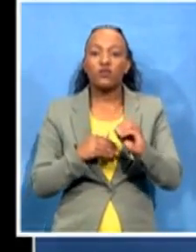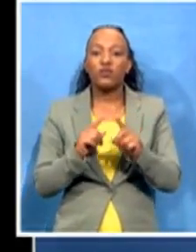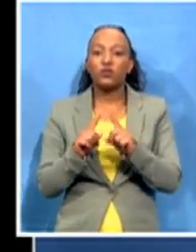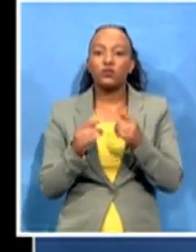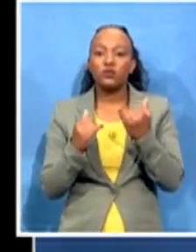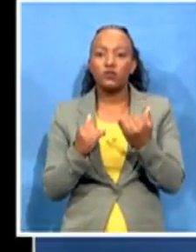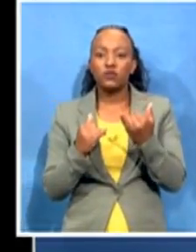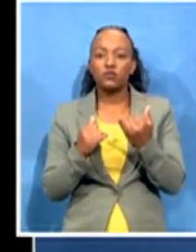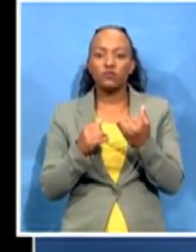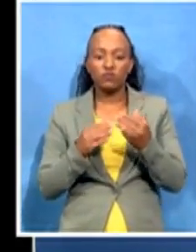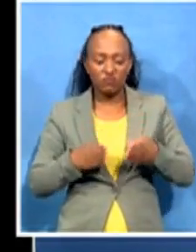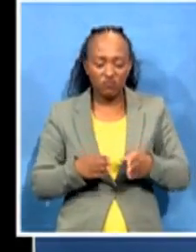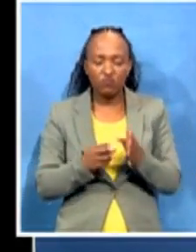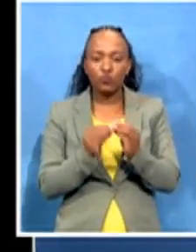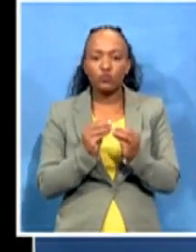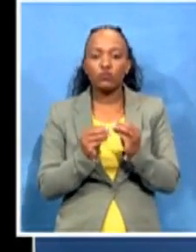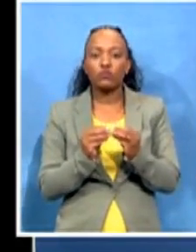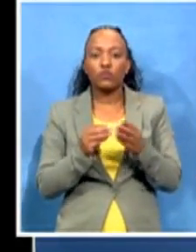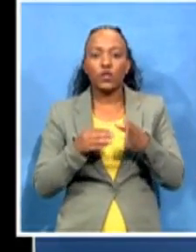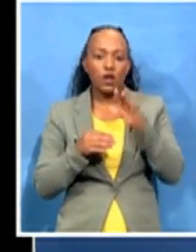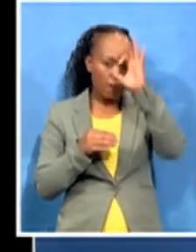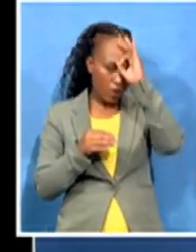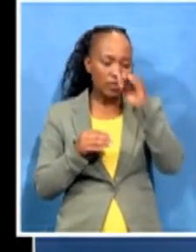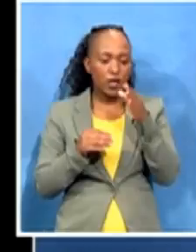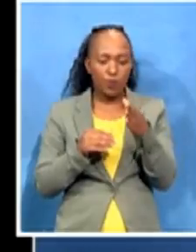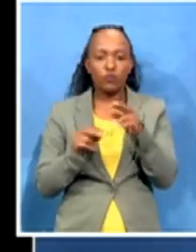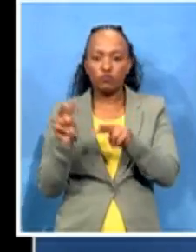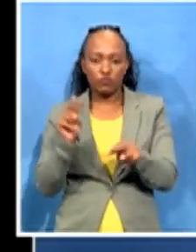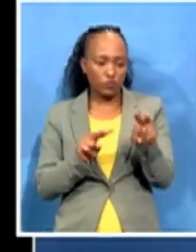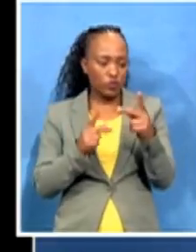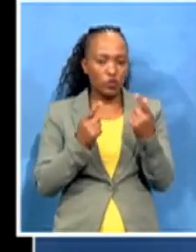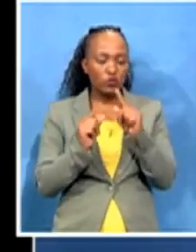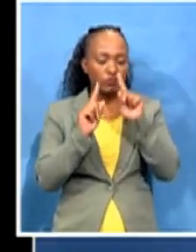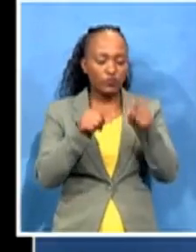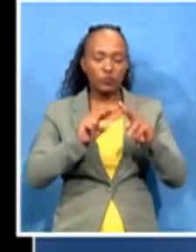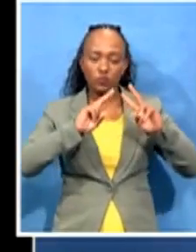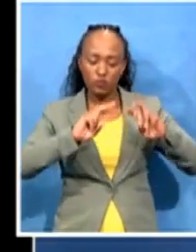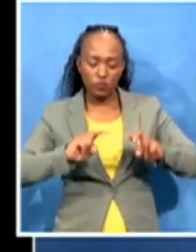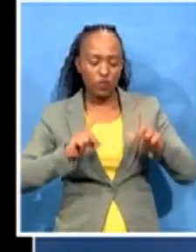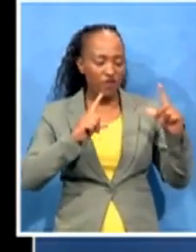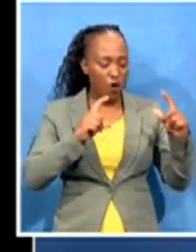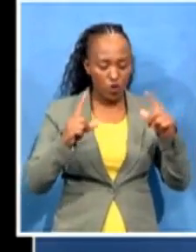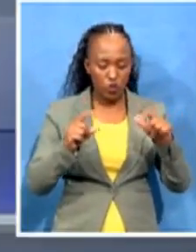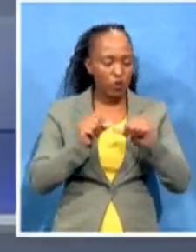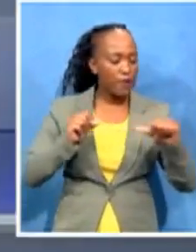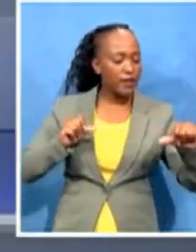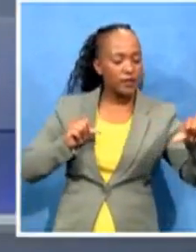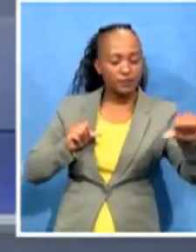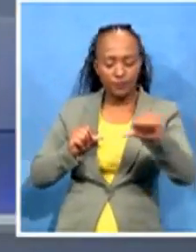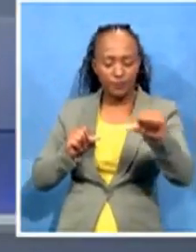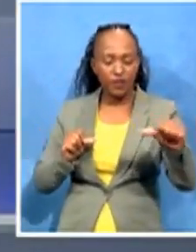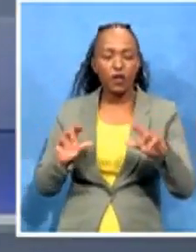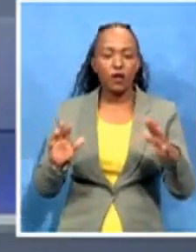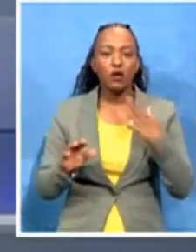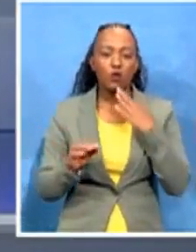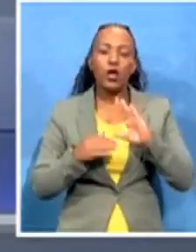police will want to come do an investigation, take photos and measurements, etc., which requires the road to be closed. Can you tell us about